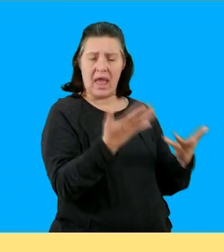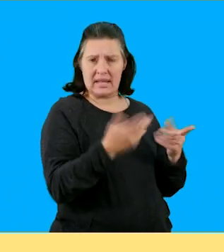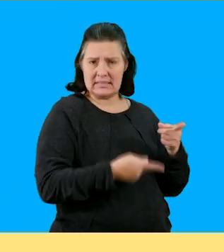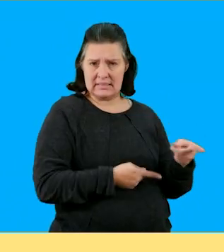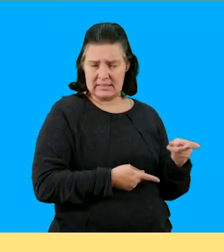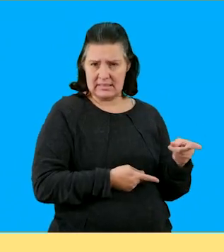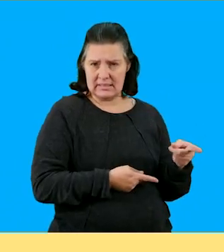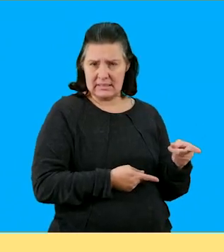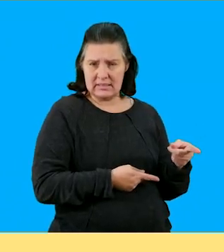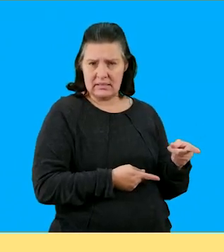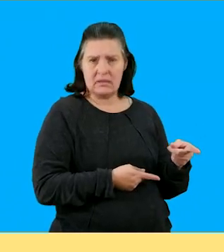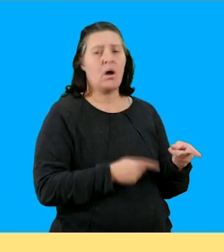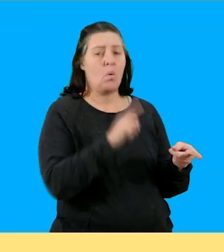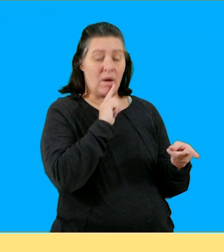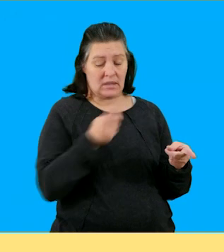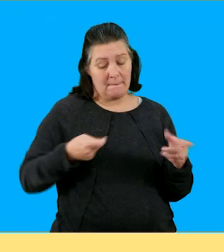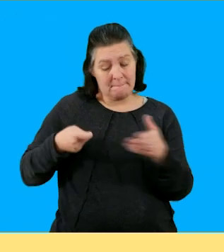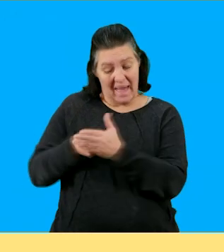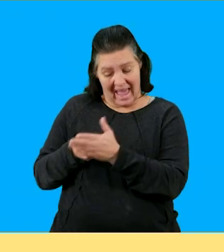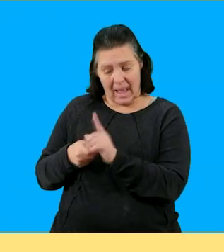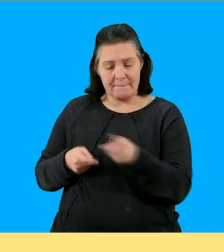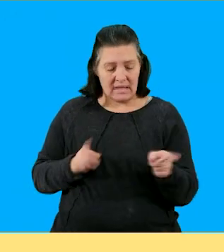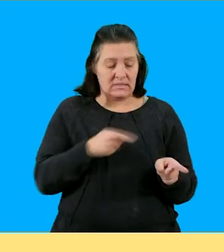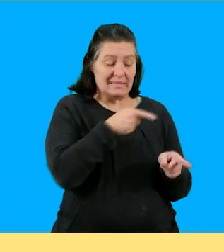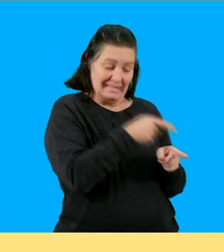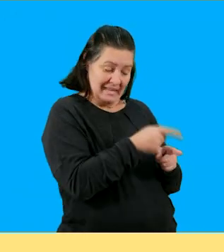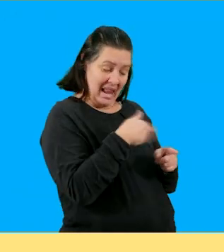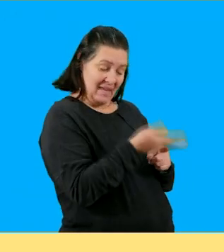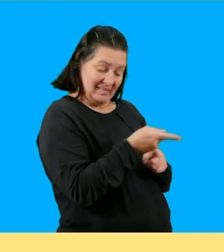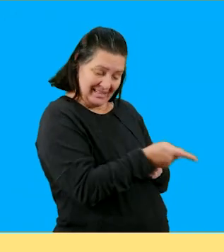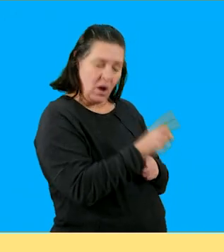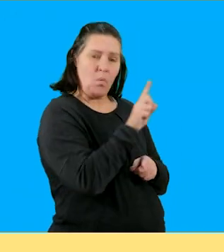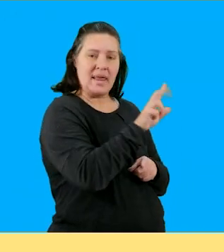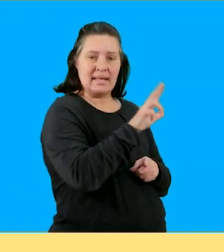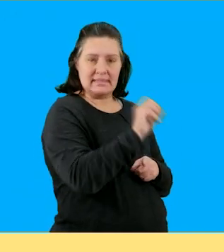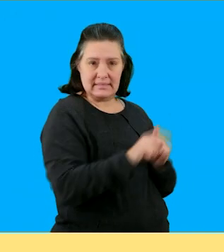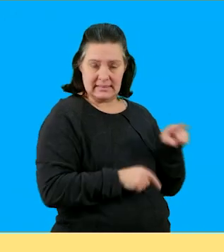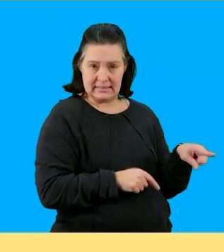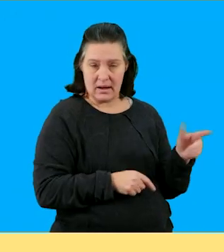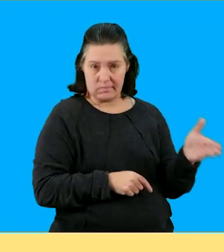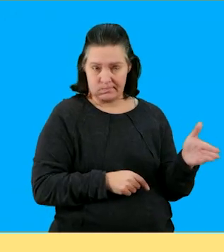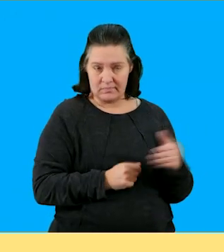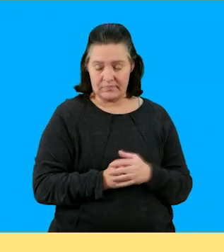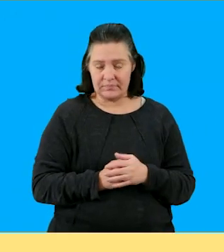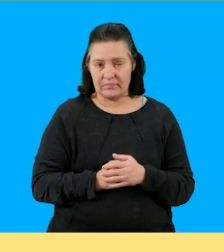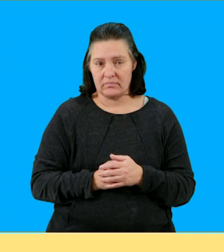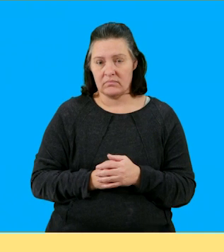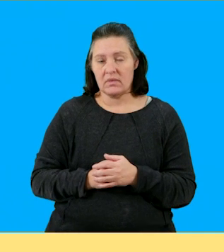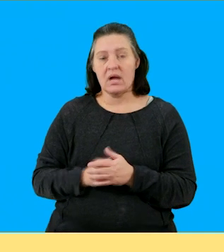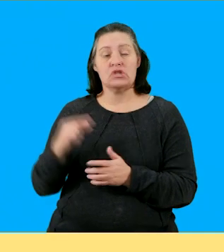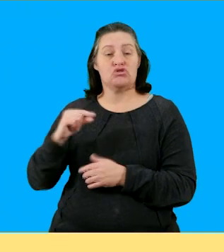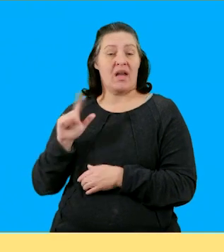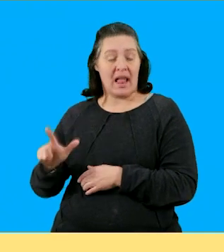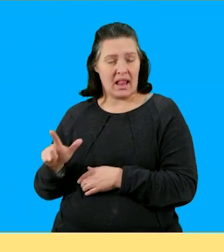So this is what was purchased, but we have 180 on hand. In the